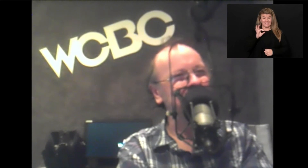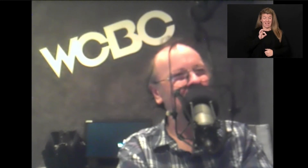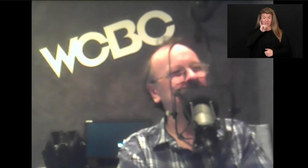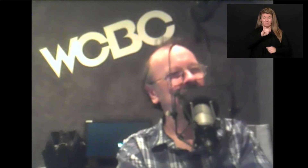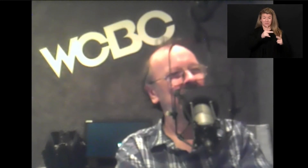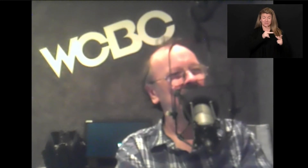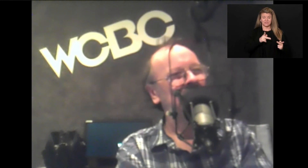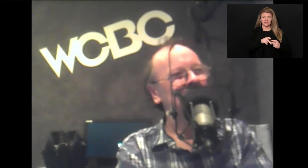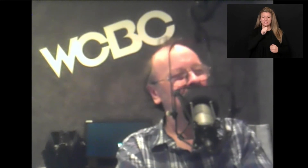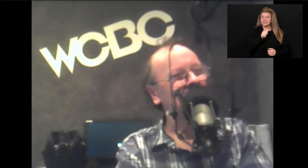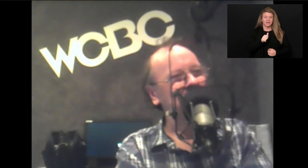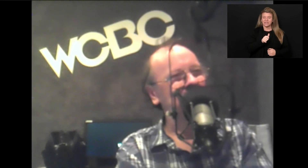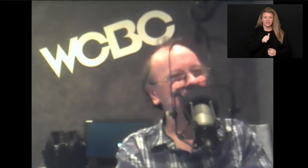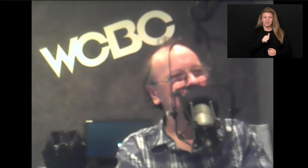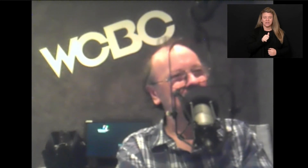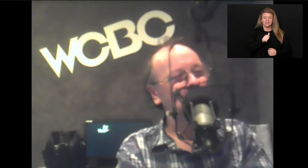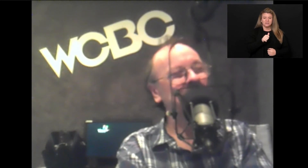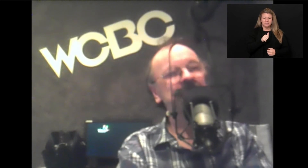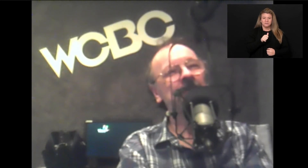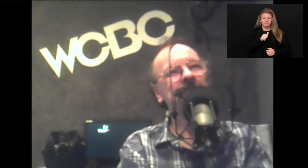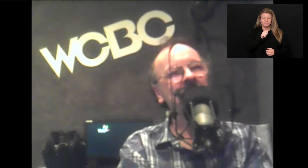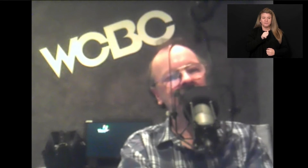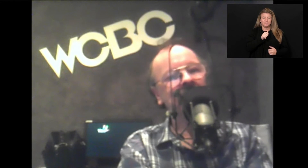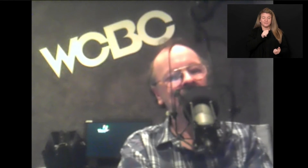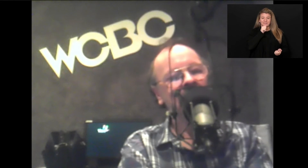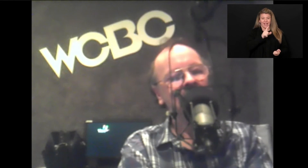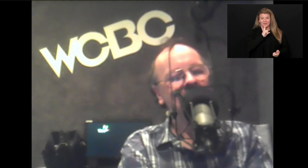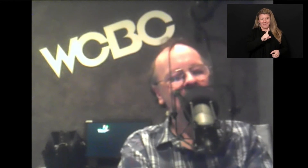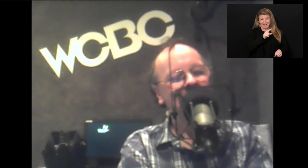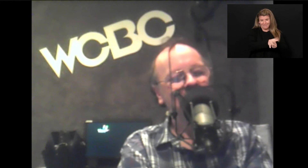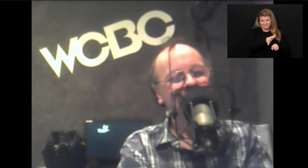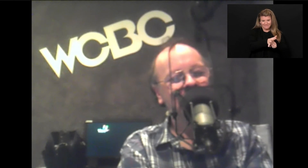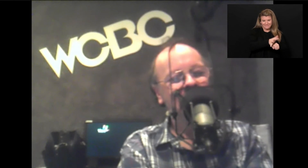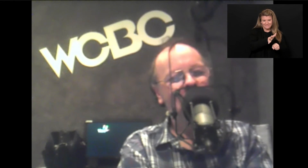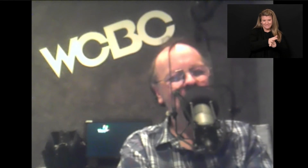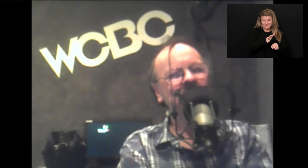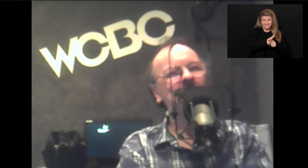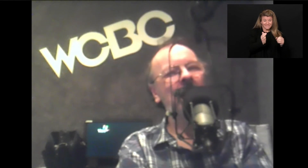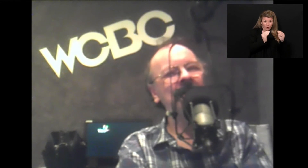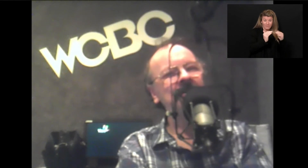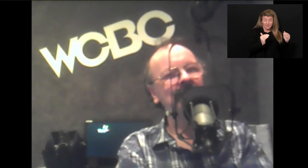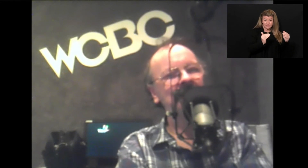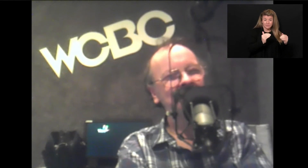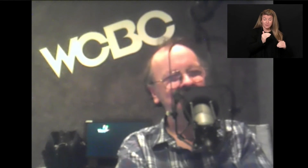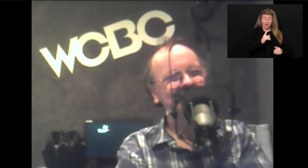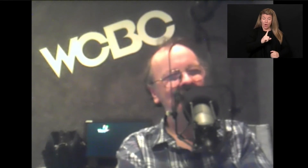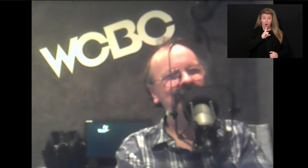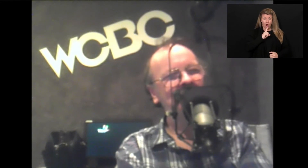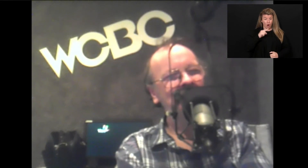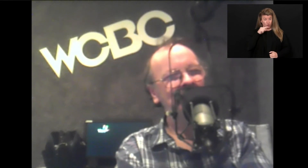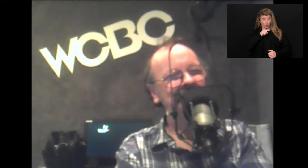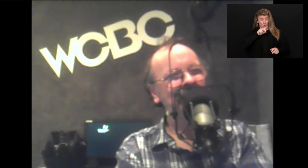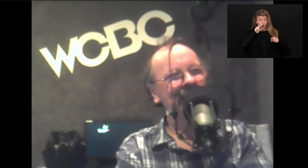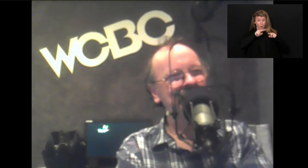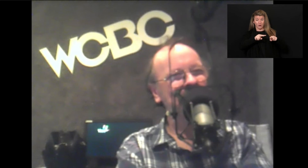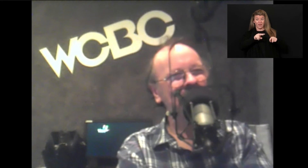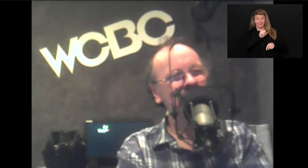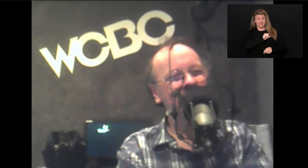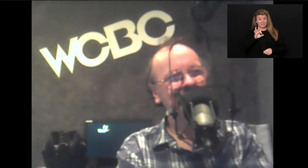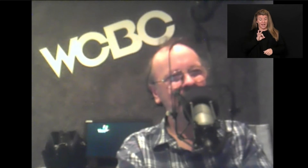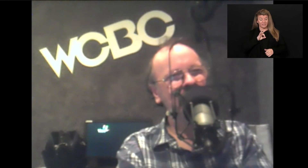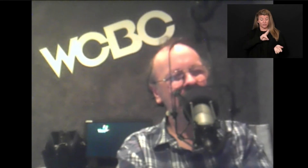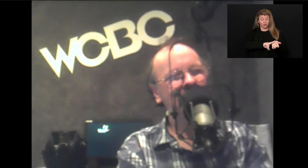home is not what it should be. Are you monitoring the staffing of nursing homes